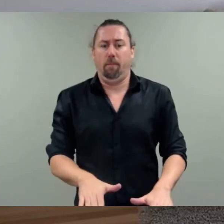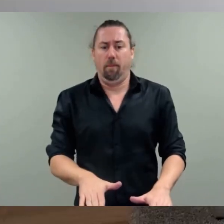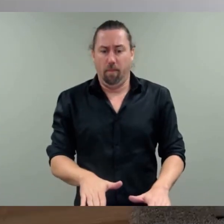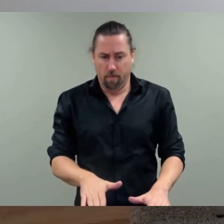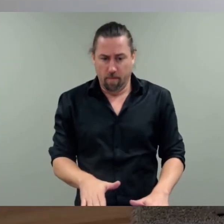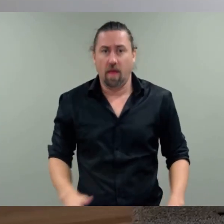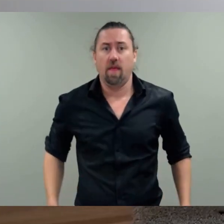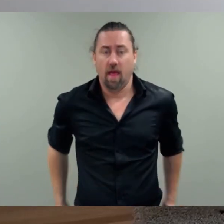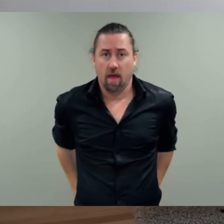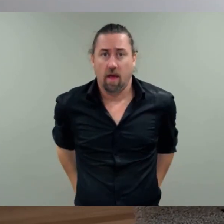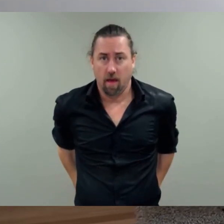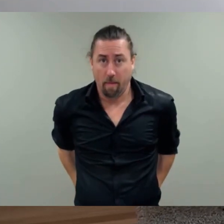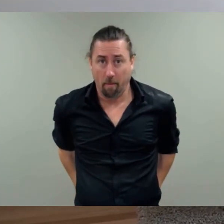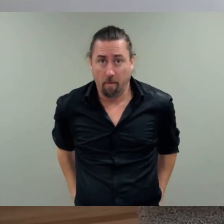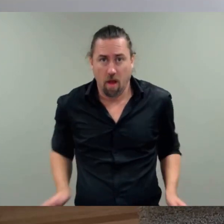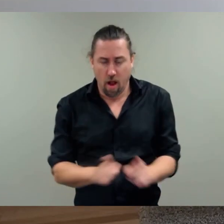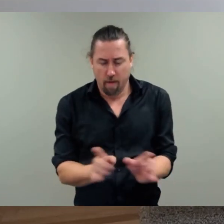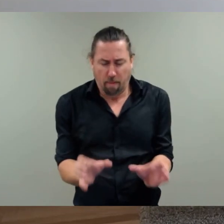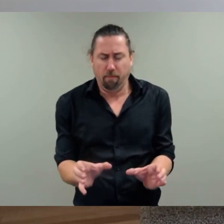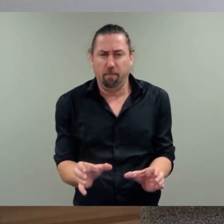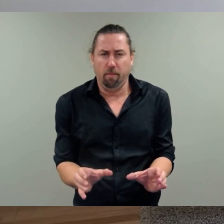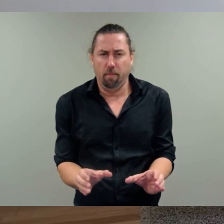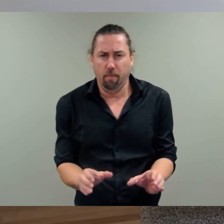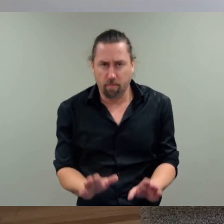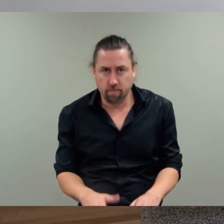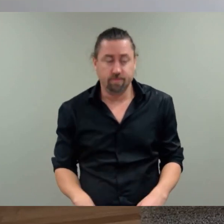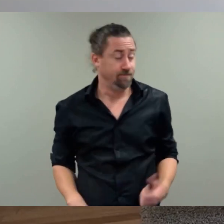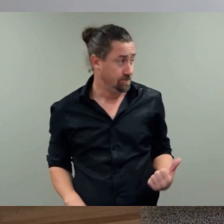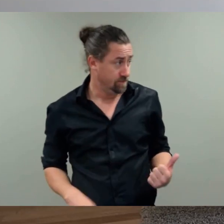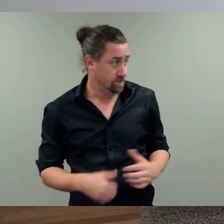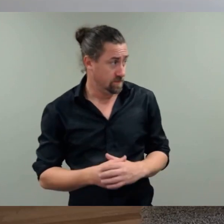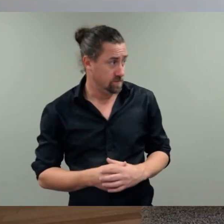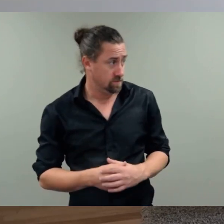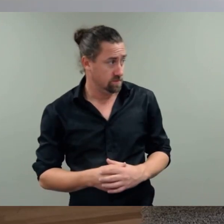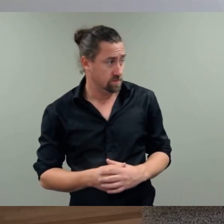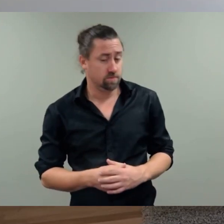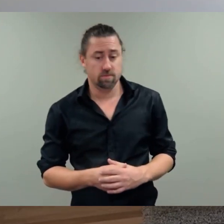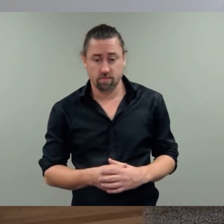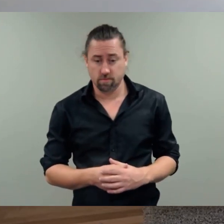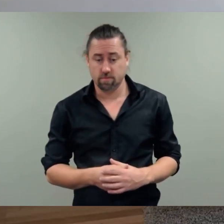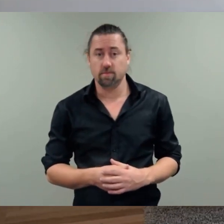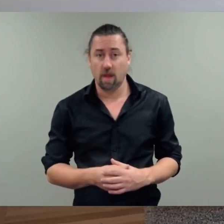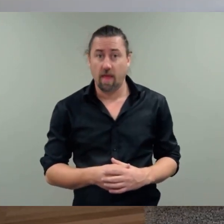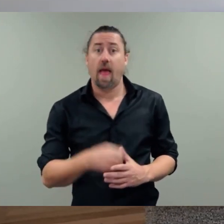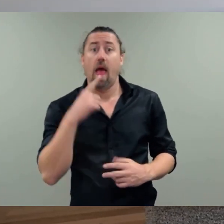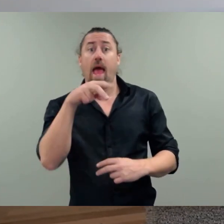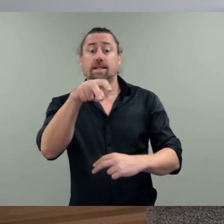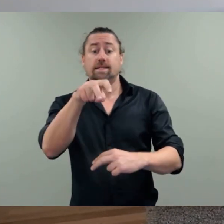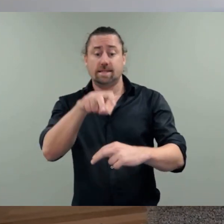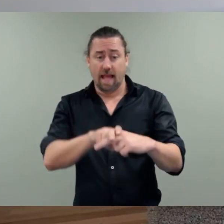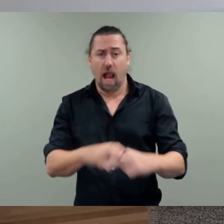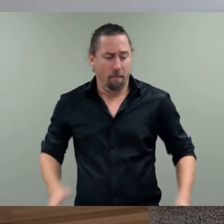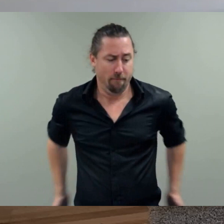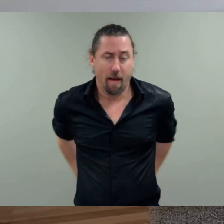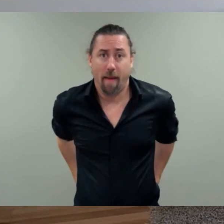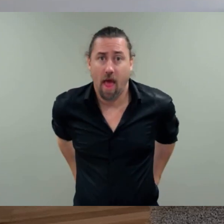position, squeezing your bottom cheeks together when standing up. We're going to reverse the movement by sticking your bottom out